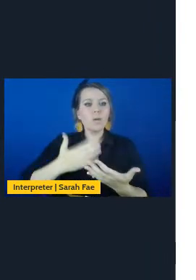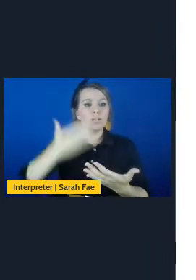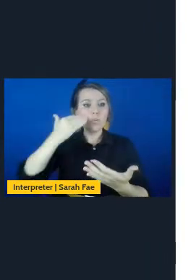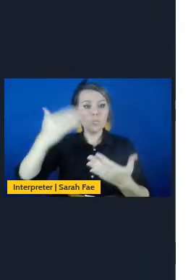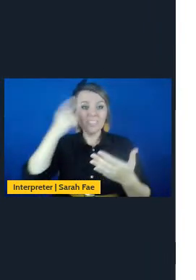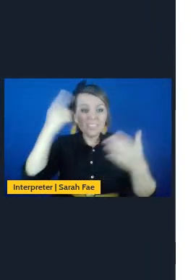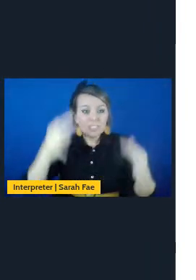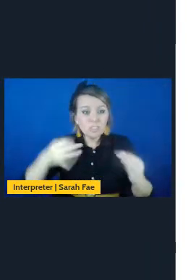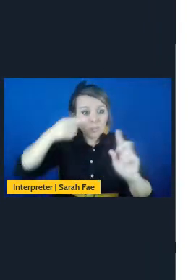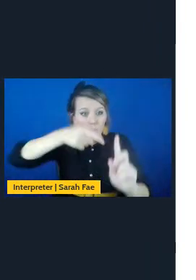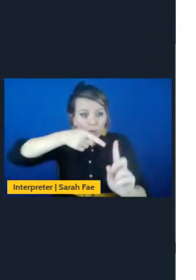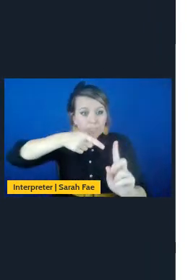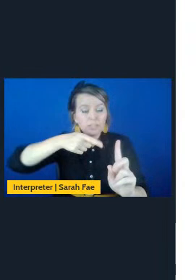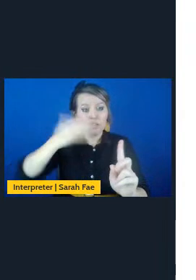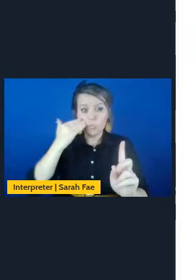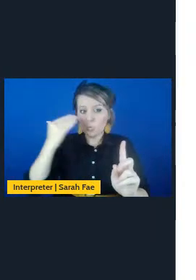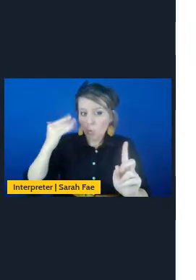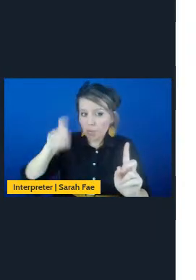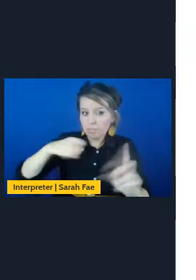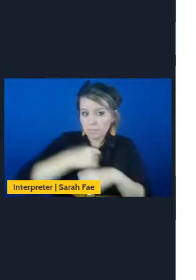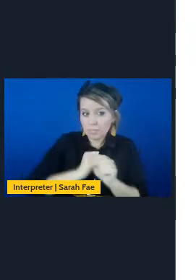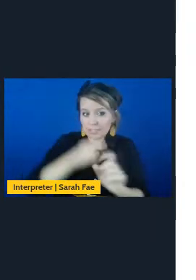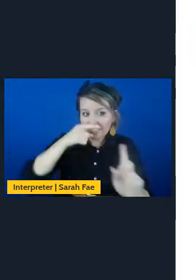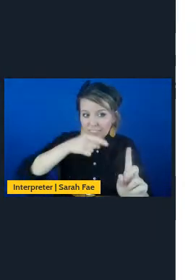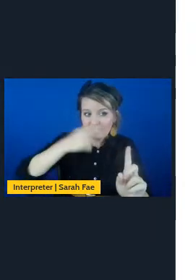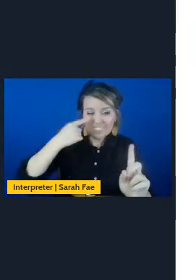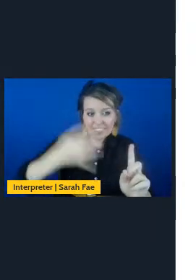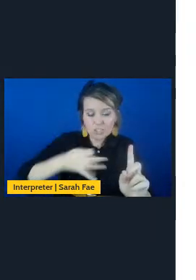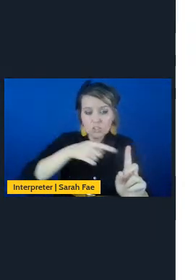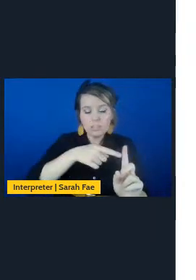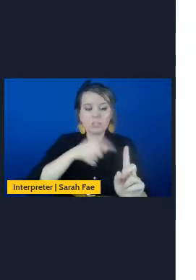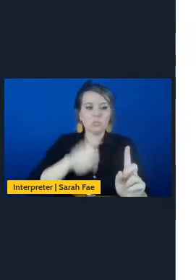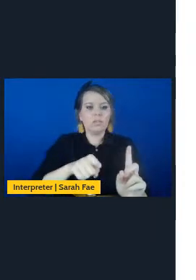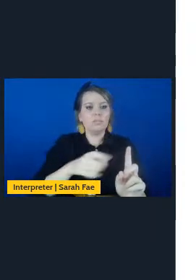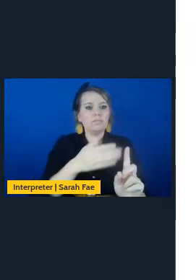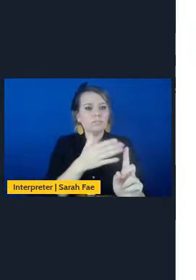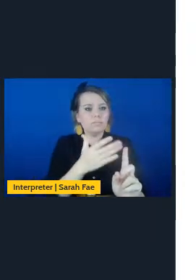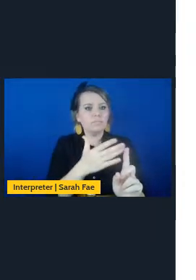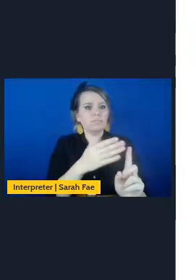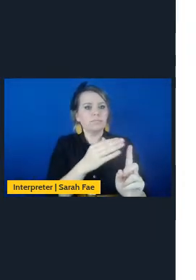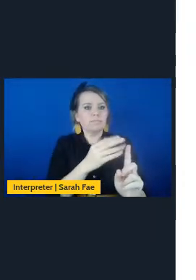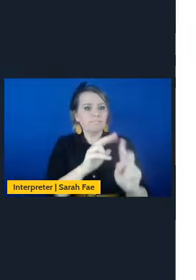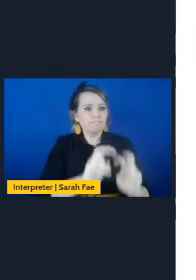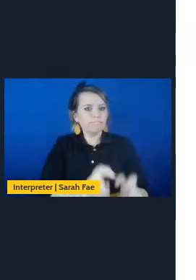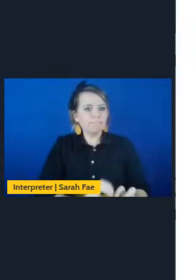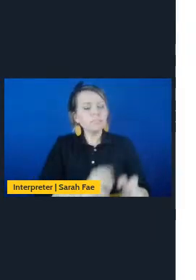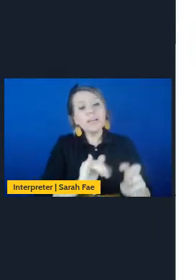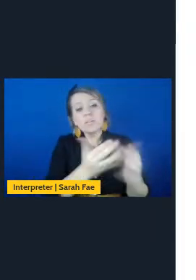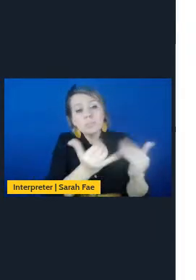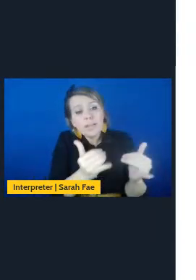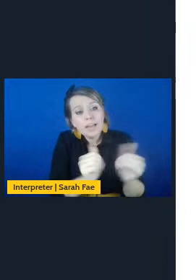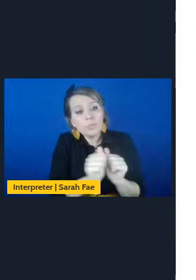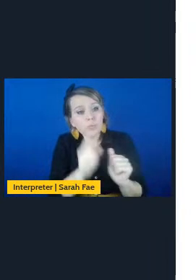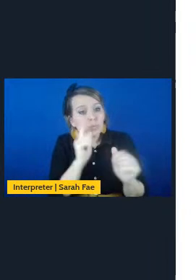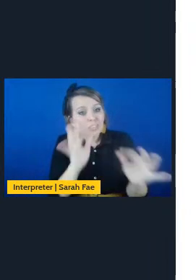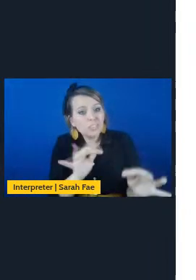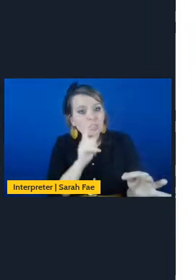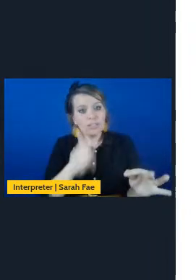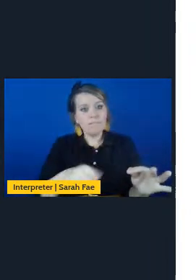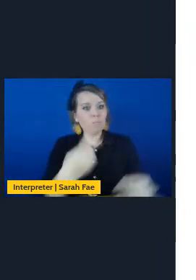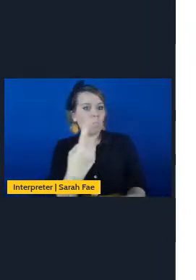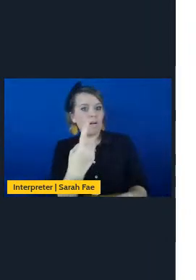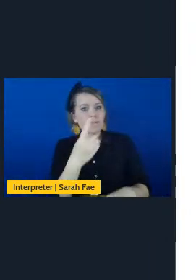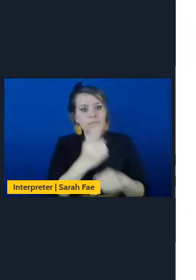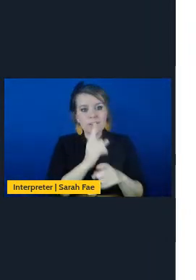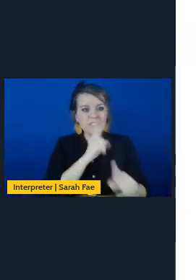captured. And that's where you can also build proof of concept to play around with those decisions, right? Now, what you see here is that